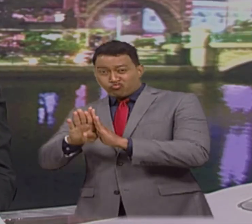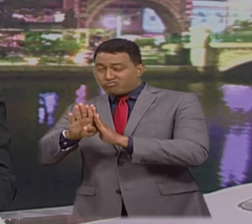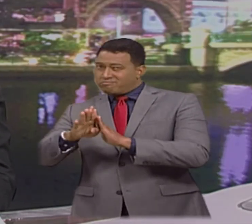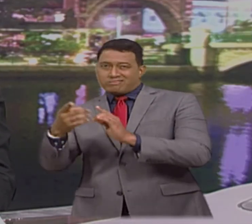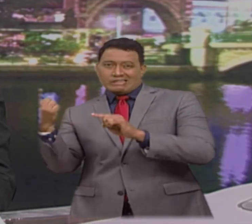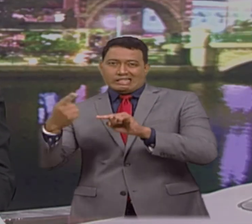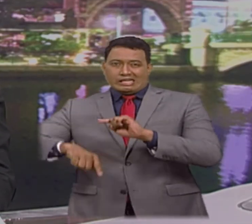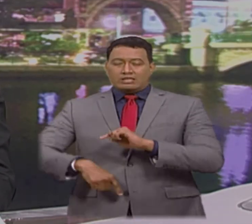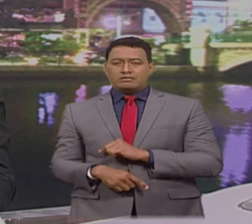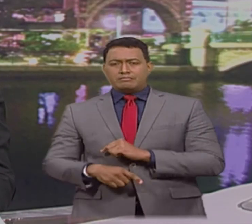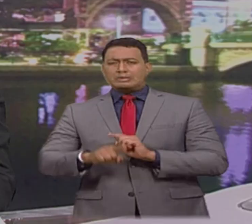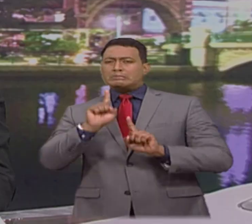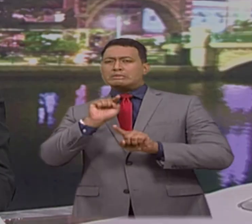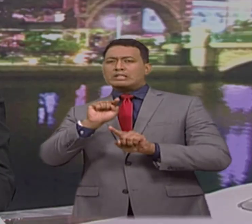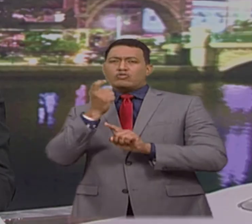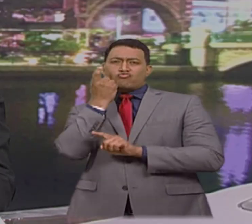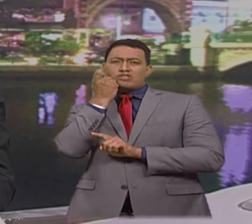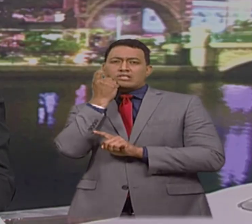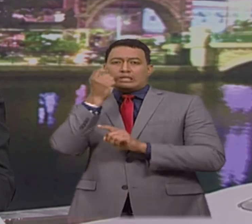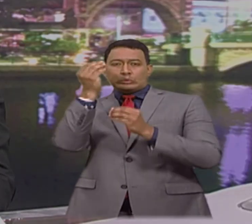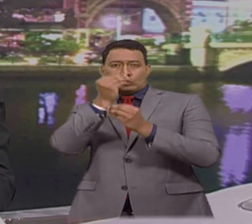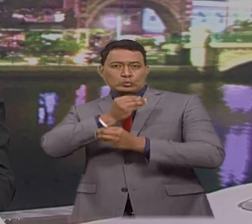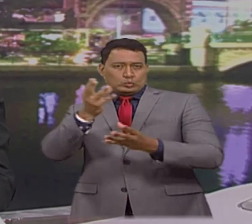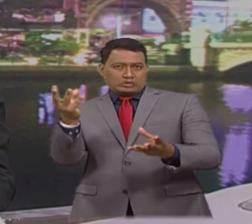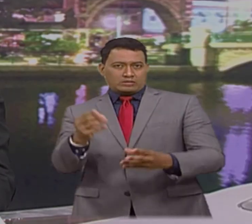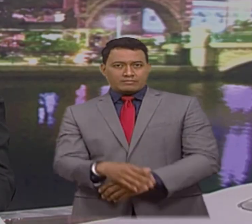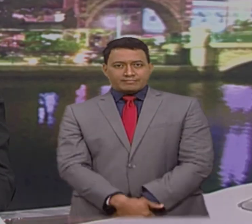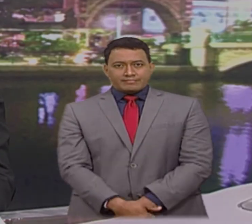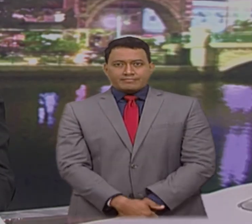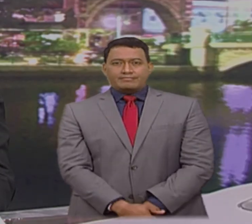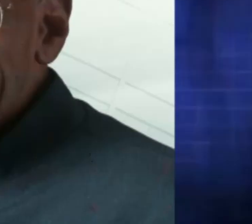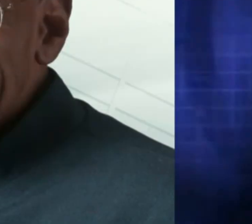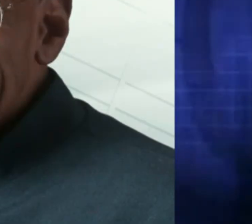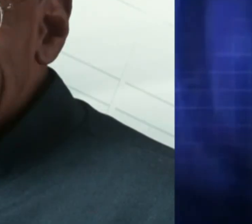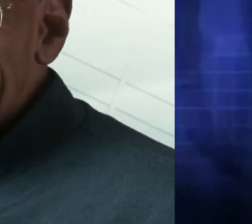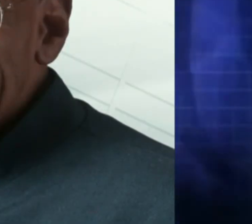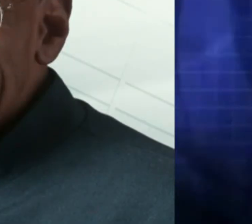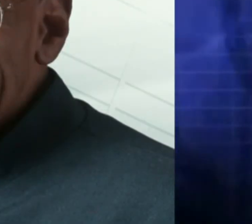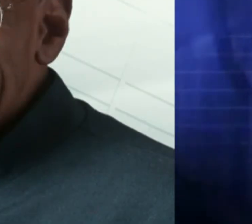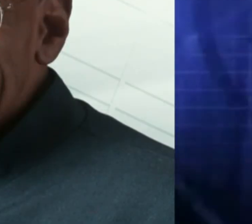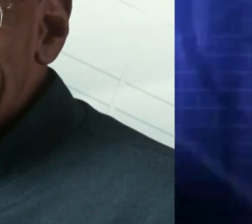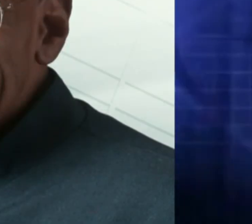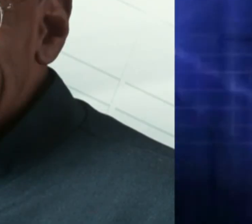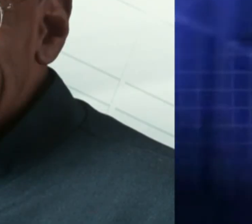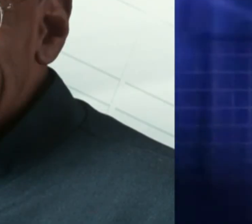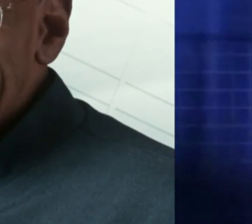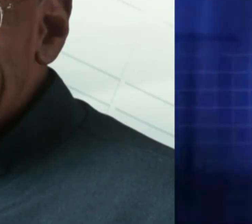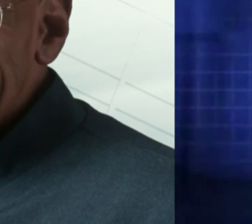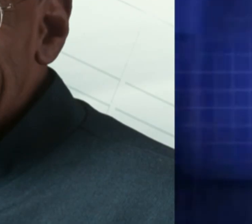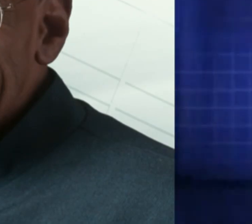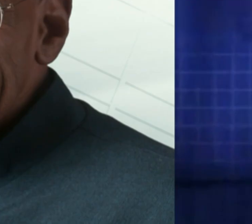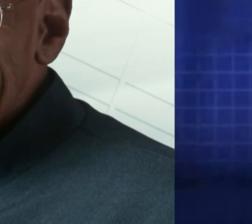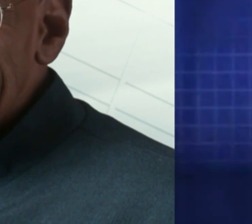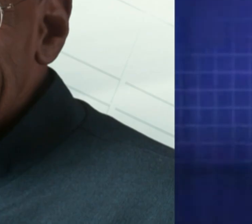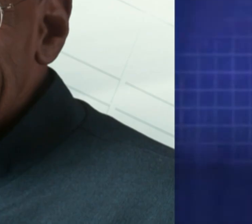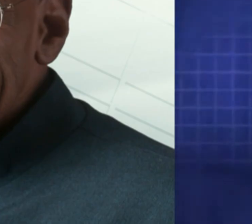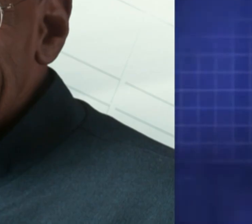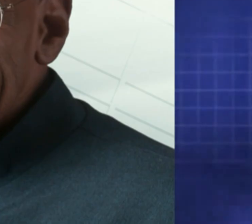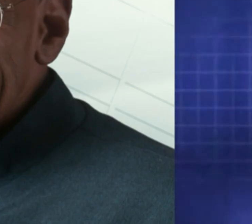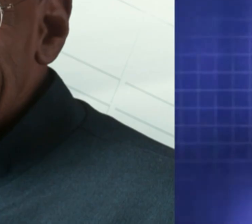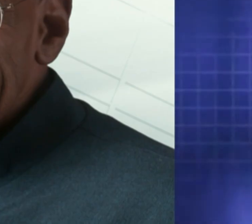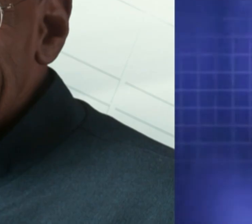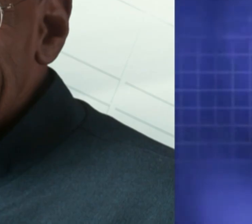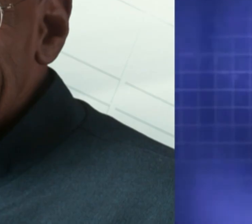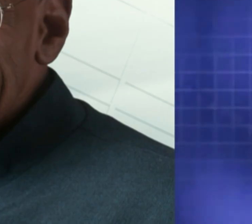comment in his most recent online newsletter. When the government overspends, the central